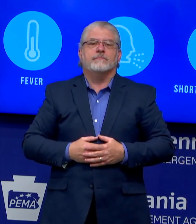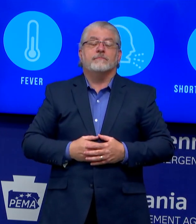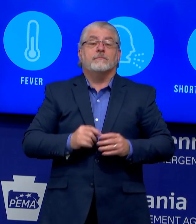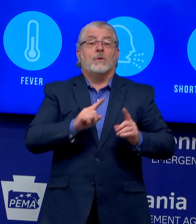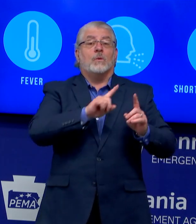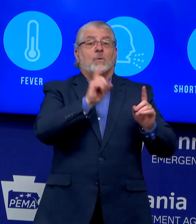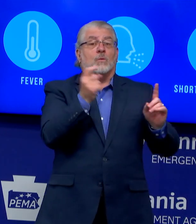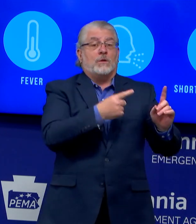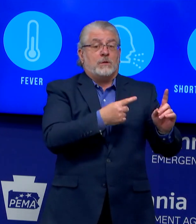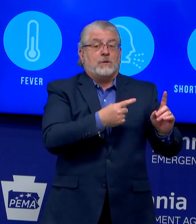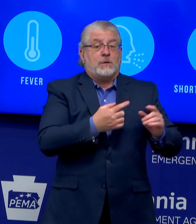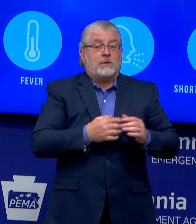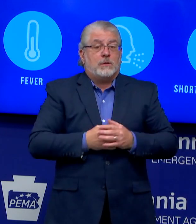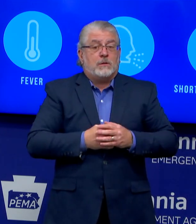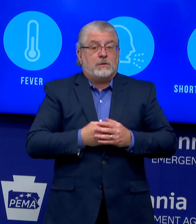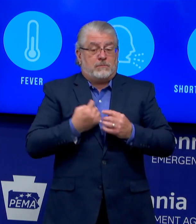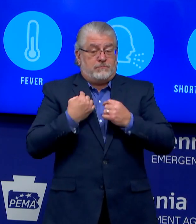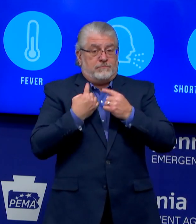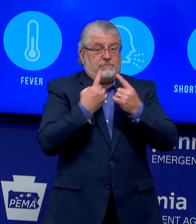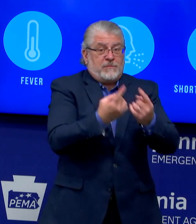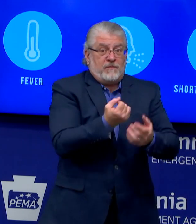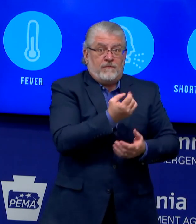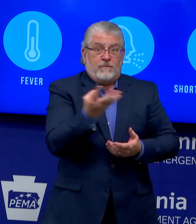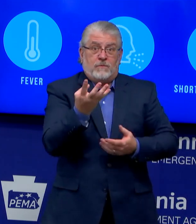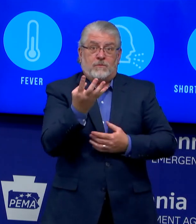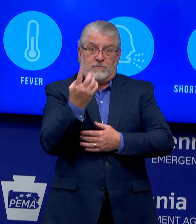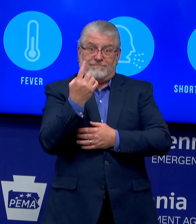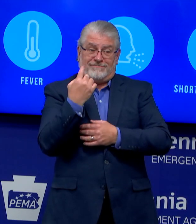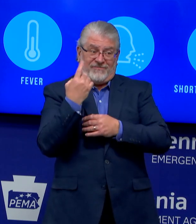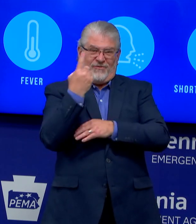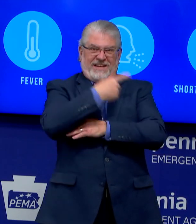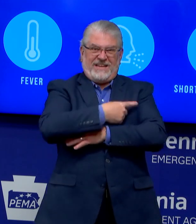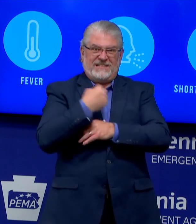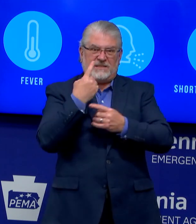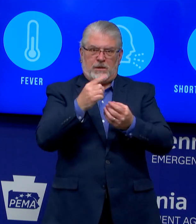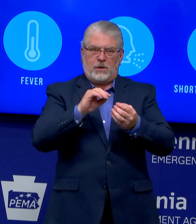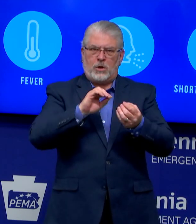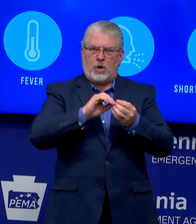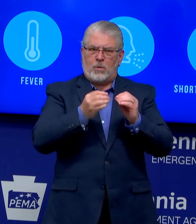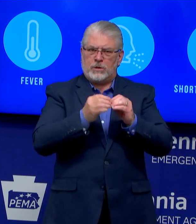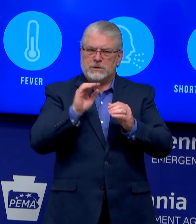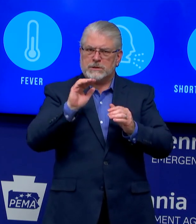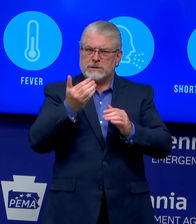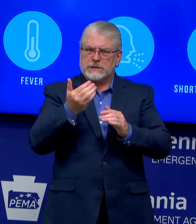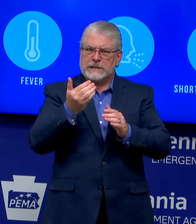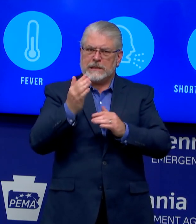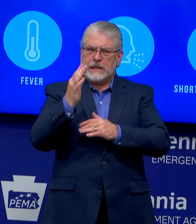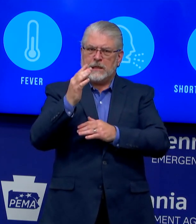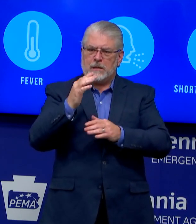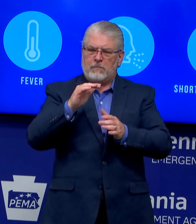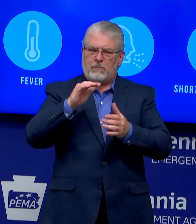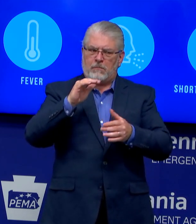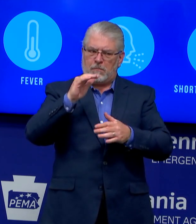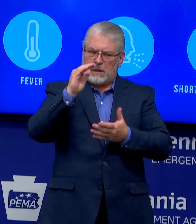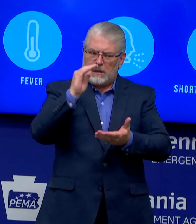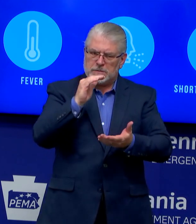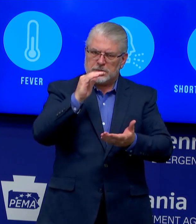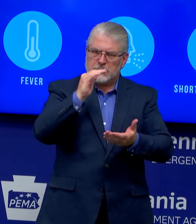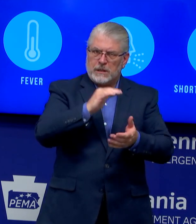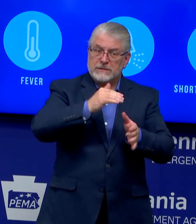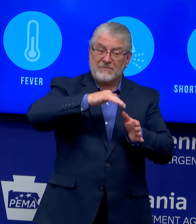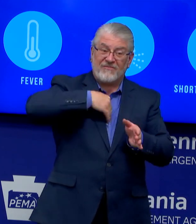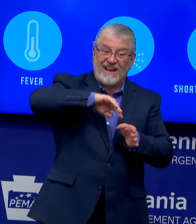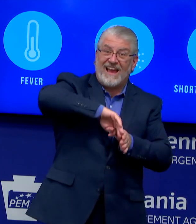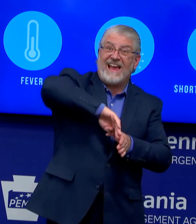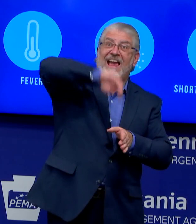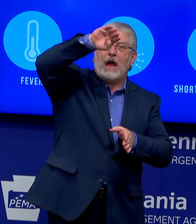they did on the previous day. Can you explain what that means and how that weighs into the decisions? Sure. So previously, as I've been